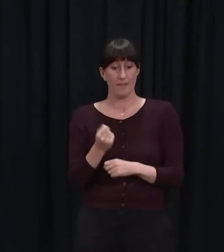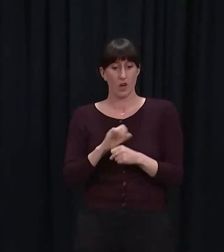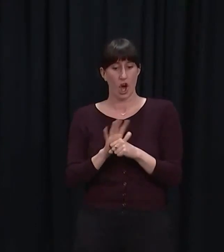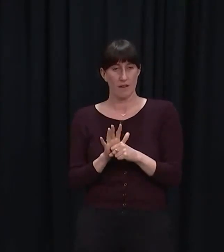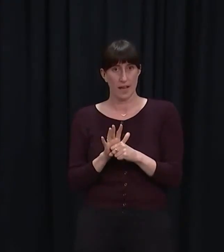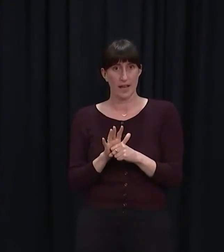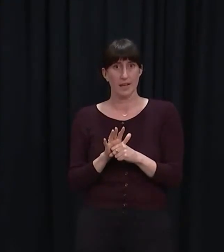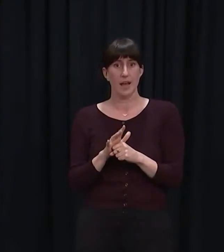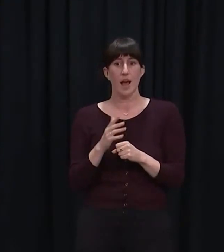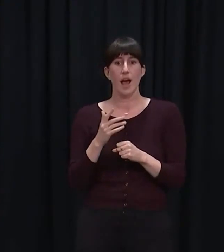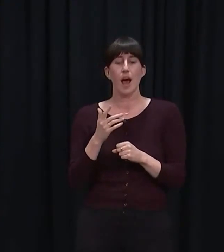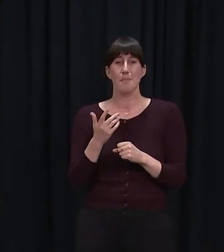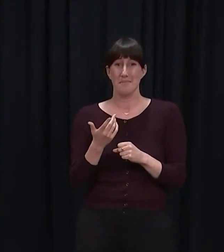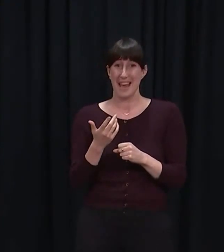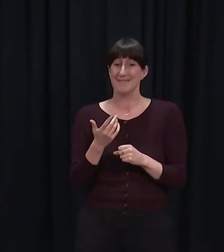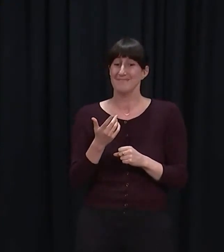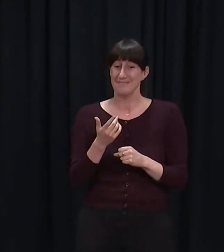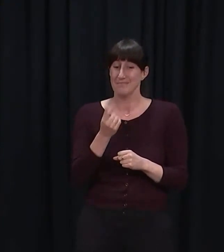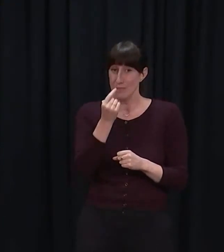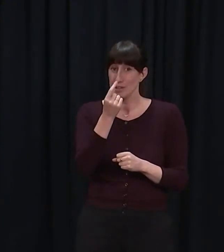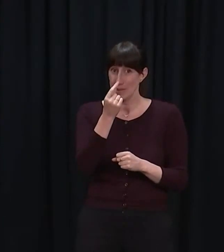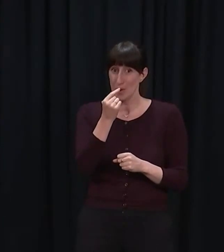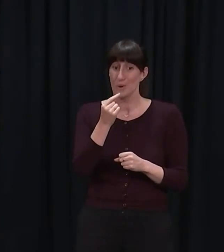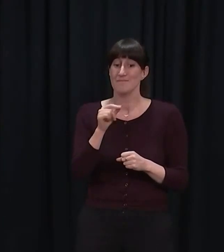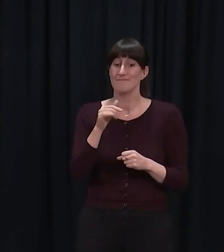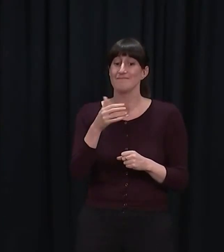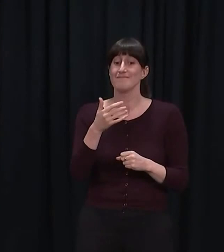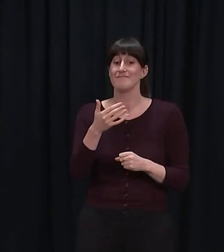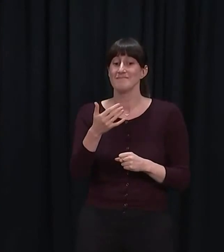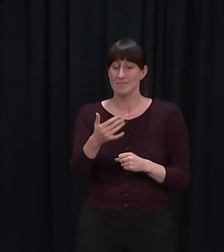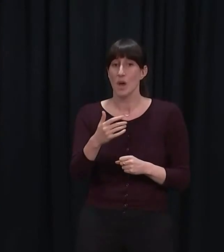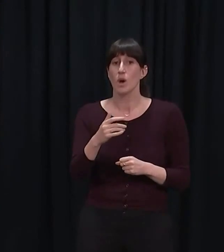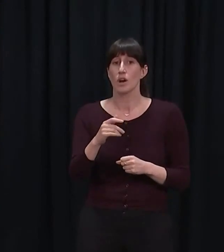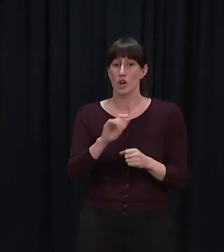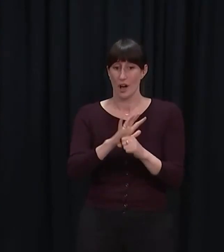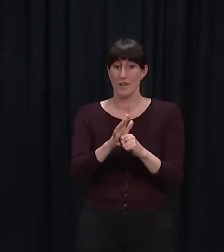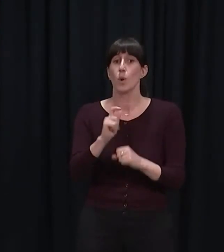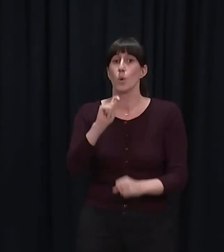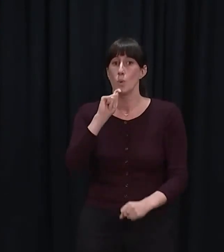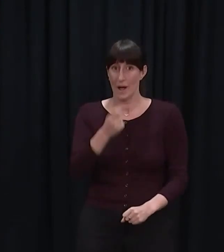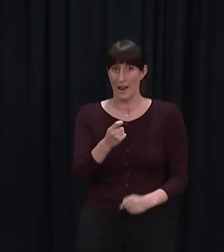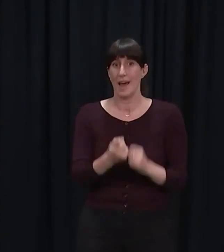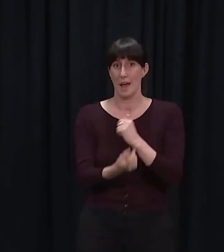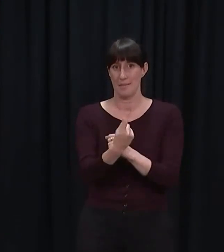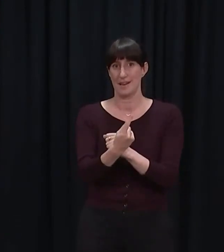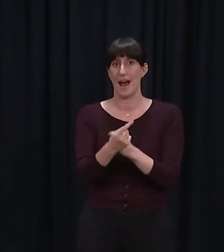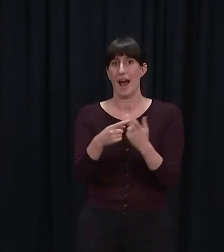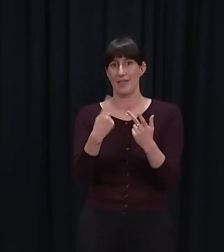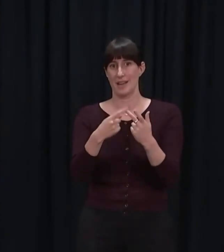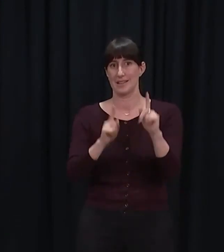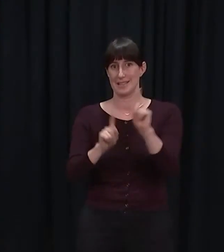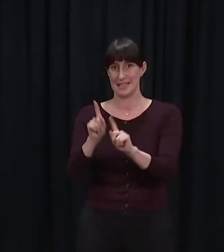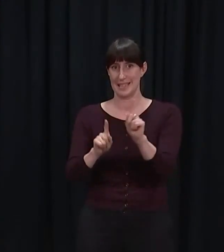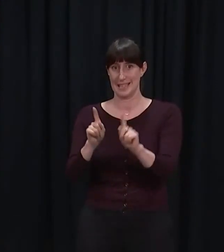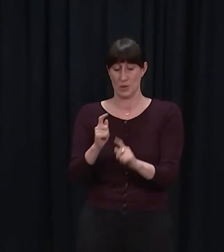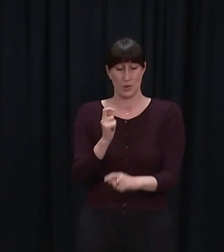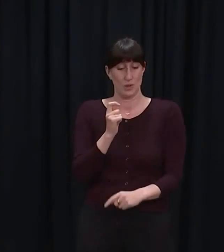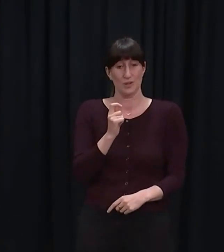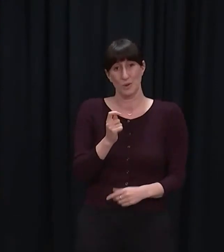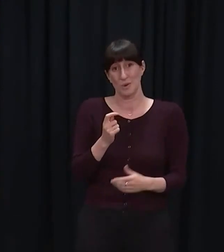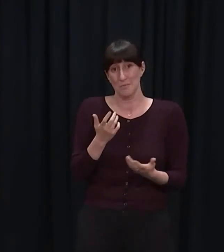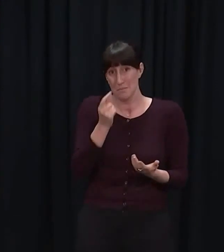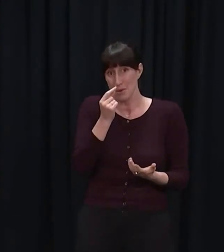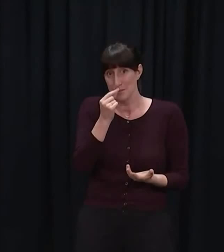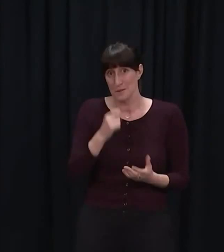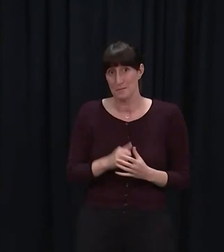sound stark, but as one of my colleagues said last week, Delta is now on your doorstep. So the best thing that New Zealanders